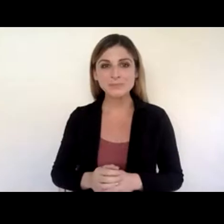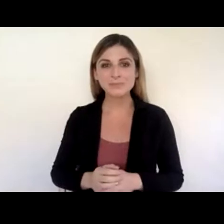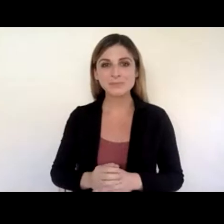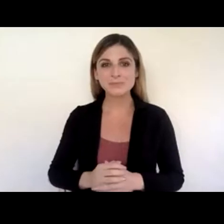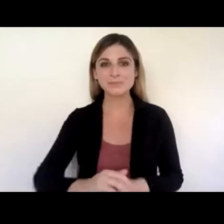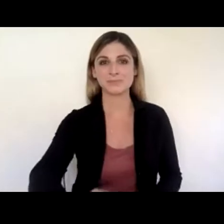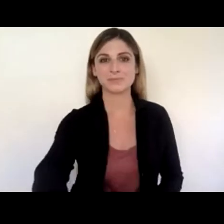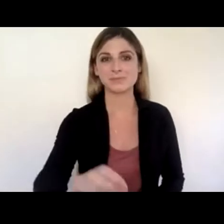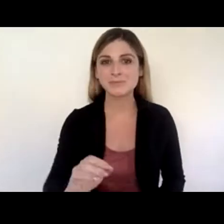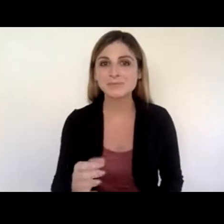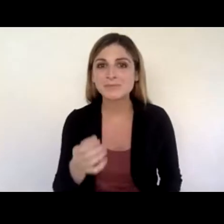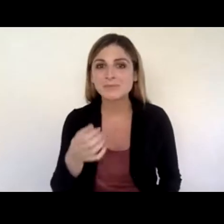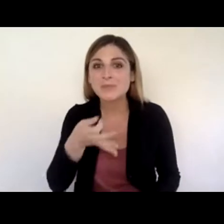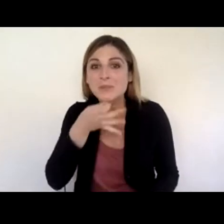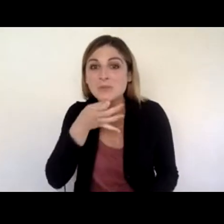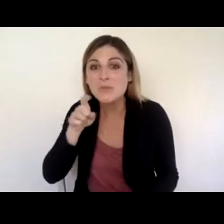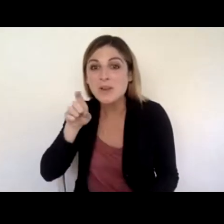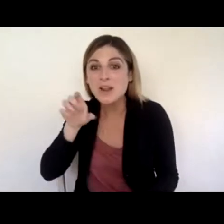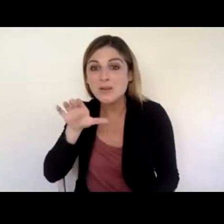We're getting there. 77.